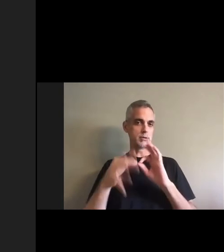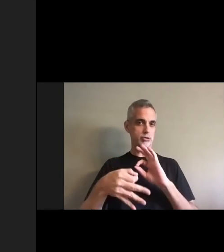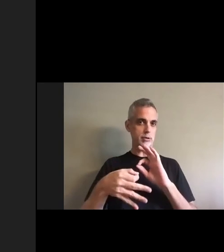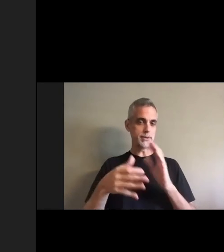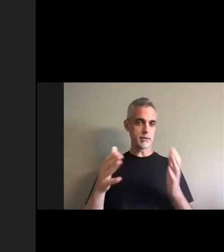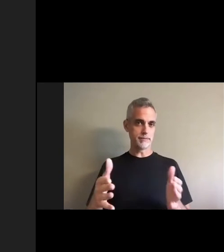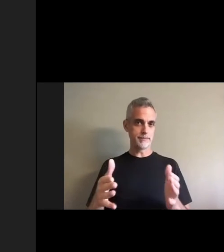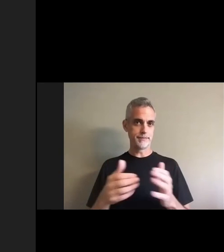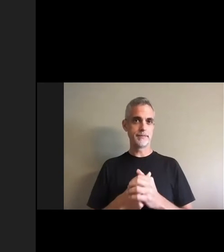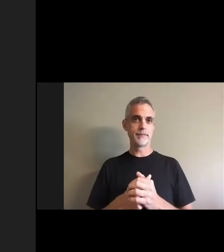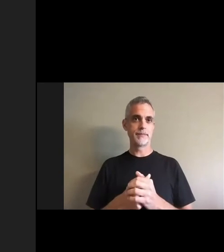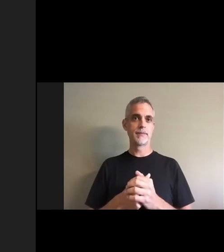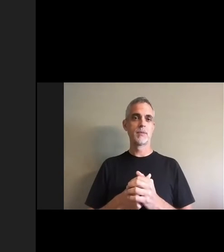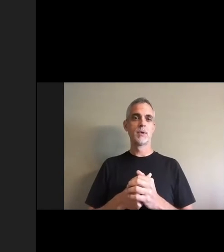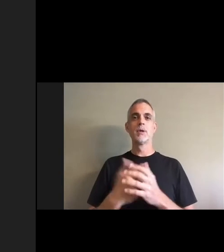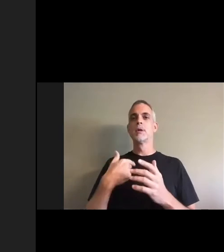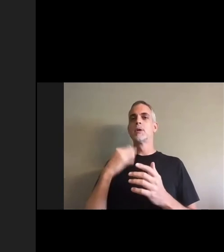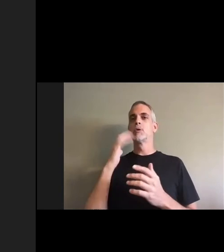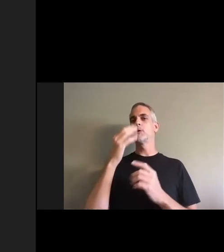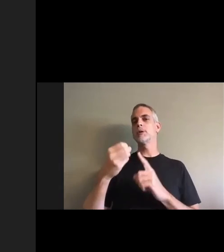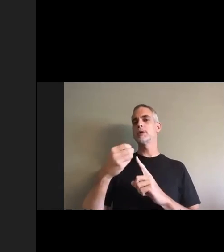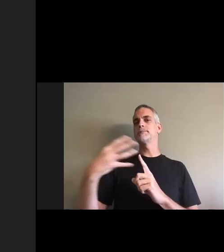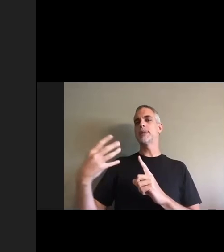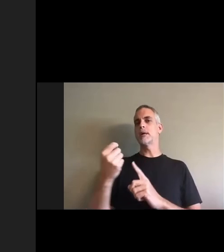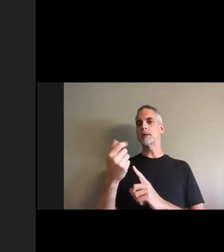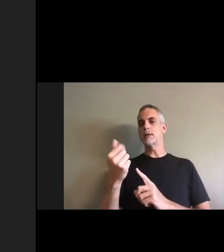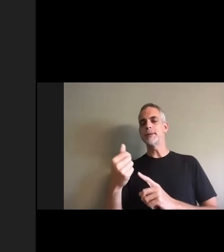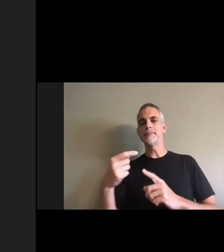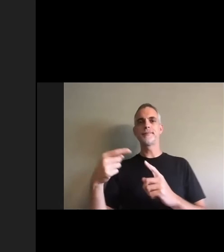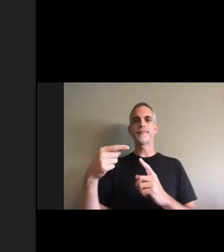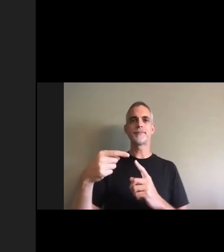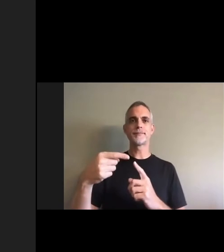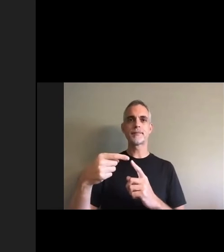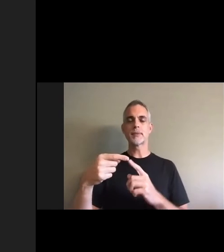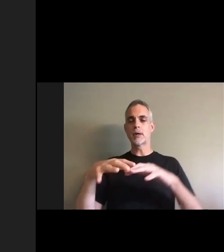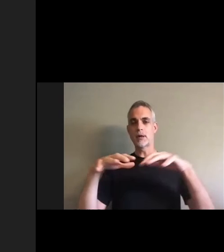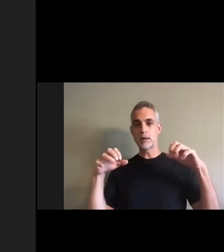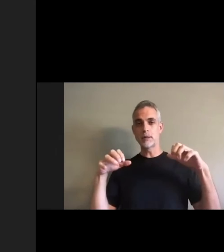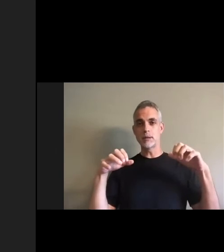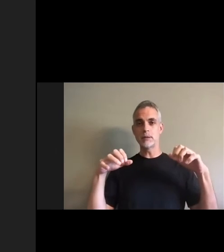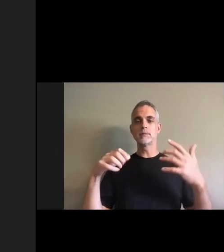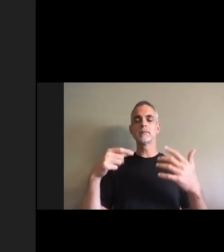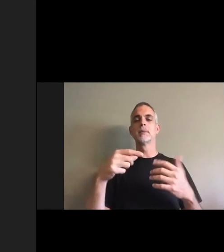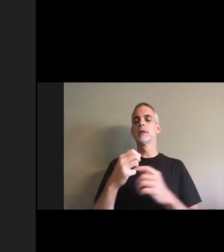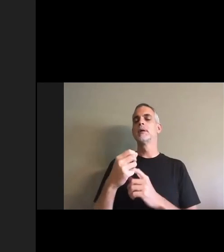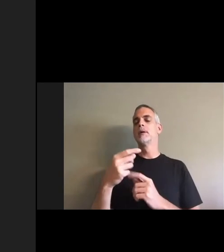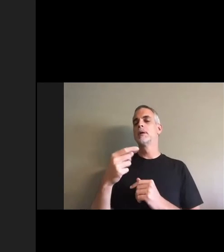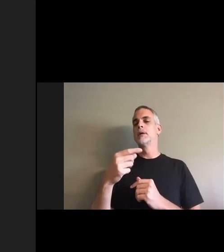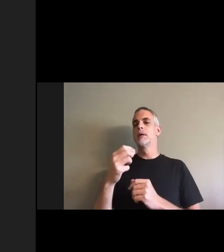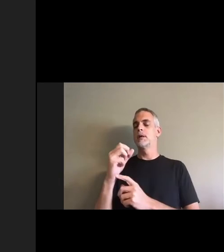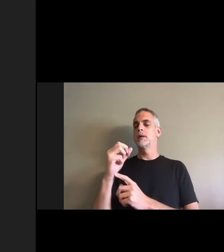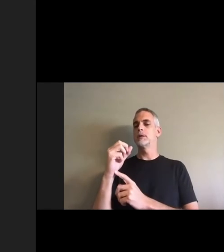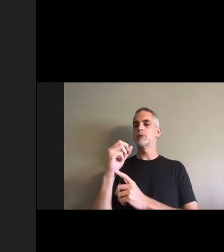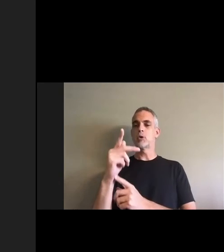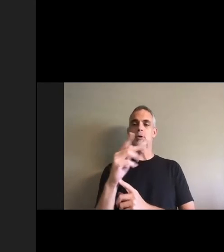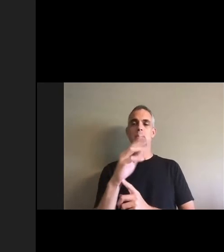the audience, not the interpreter. I'll expand on that a little bit. What do I mean by that? The